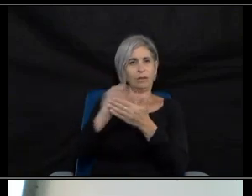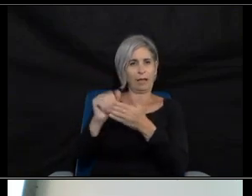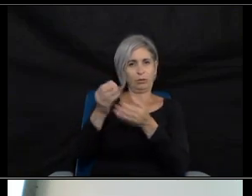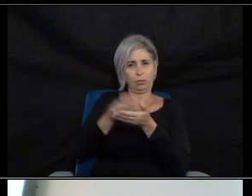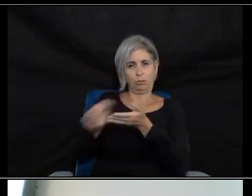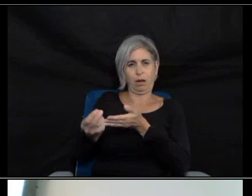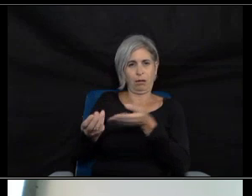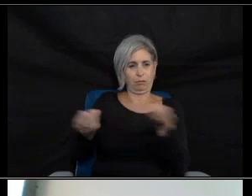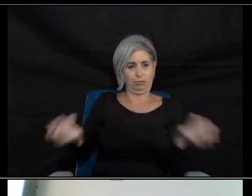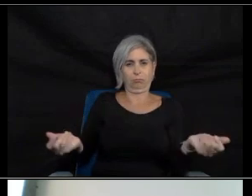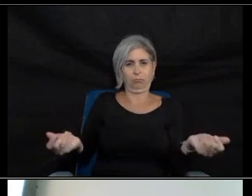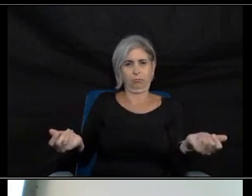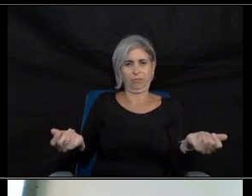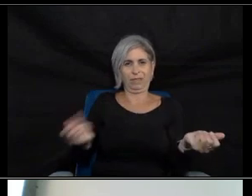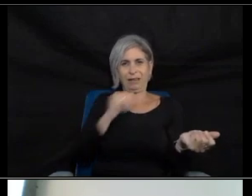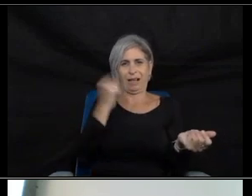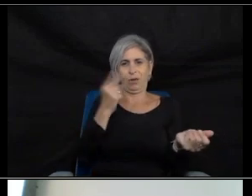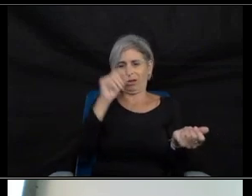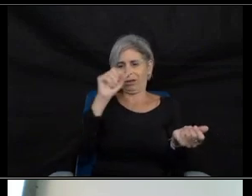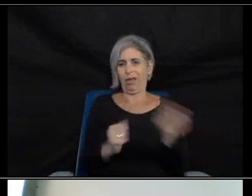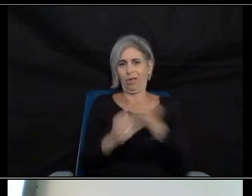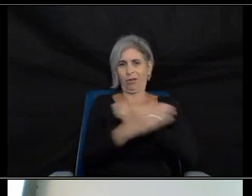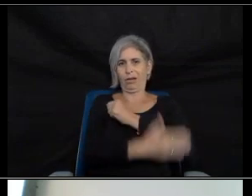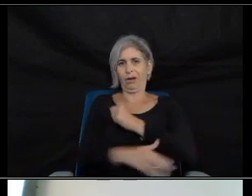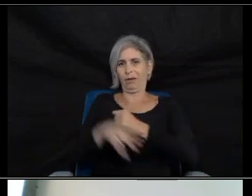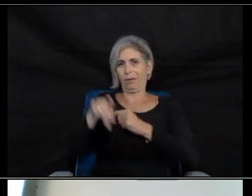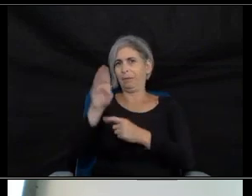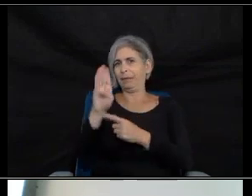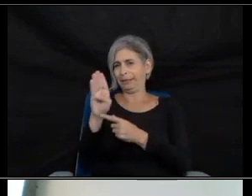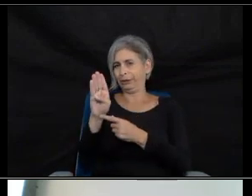not just Southern County of Palm Beach.